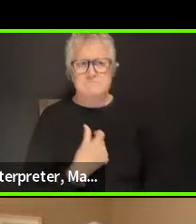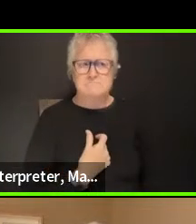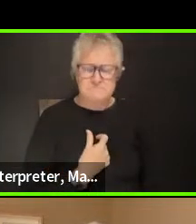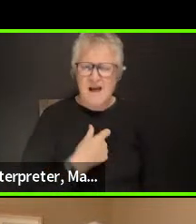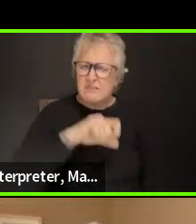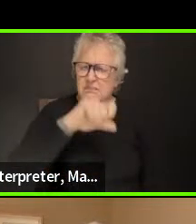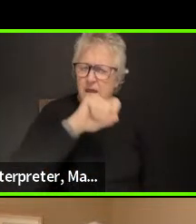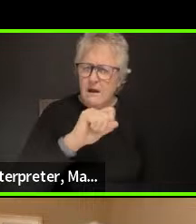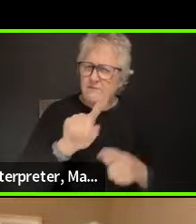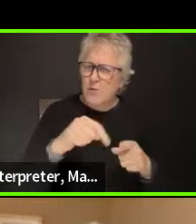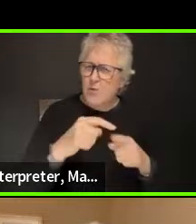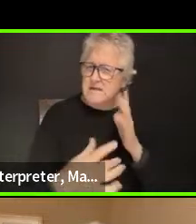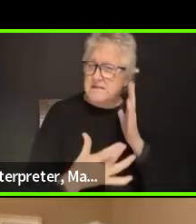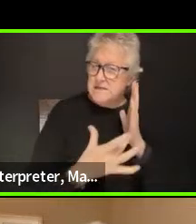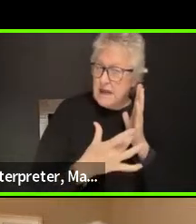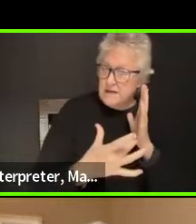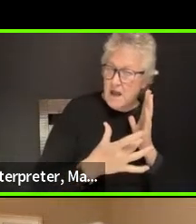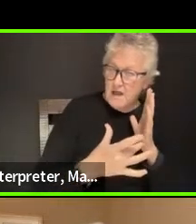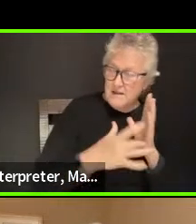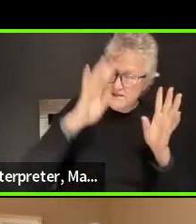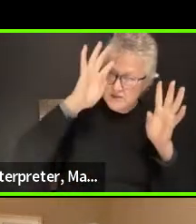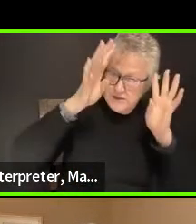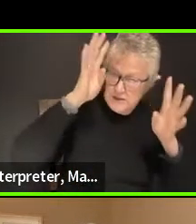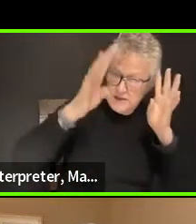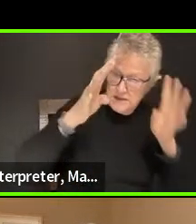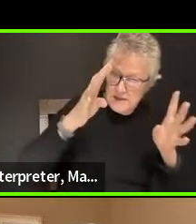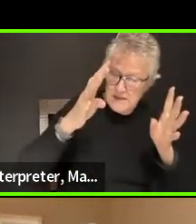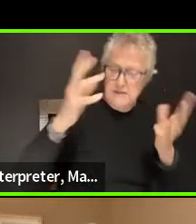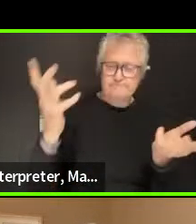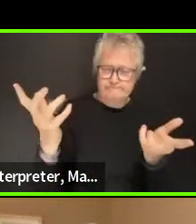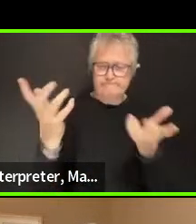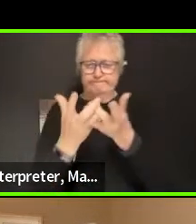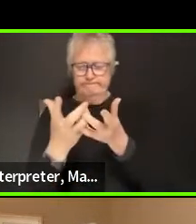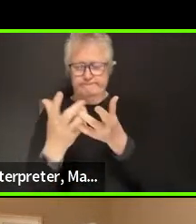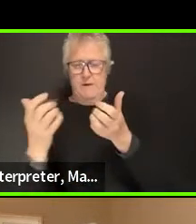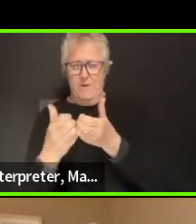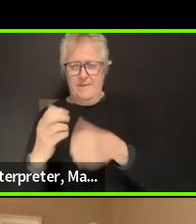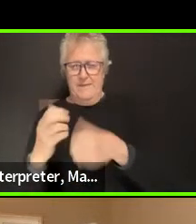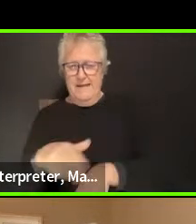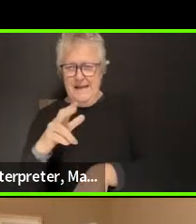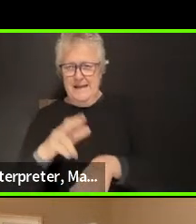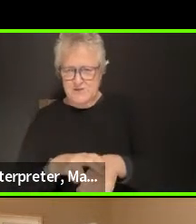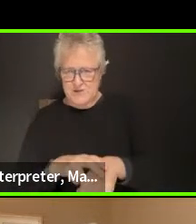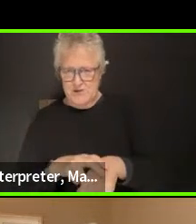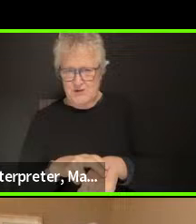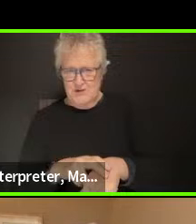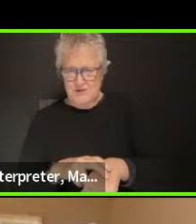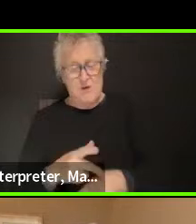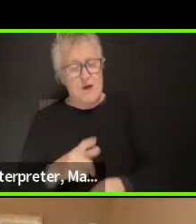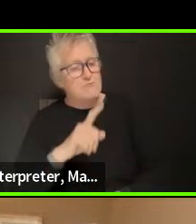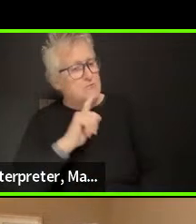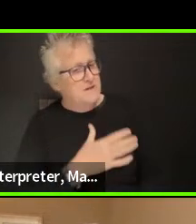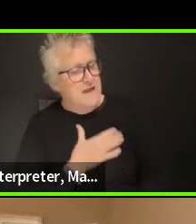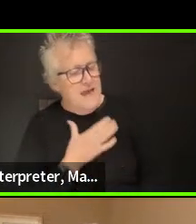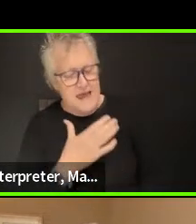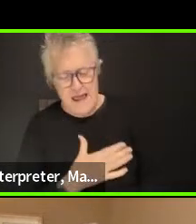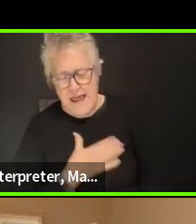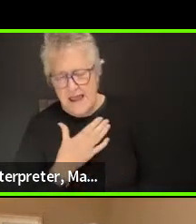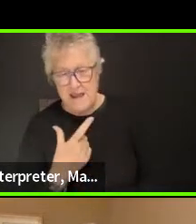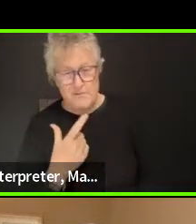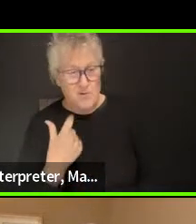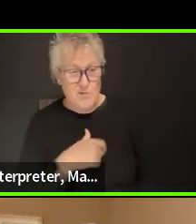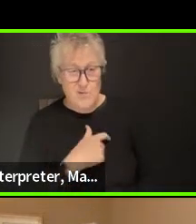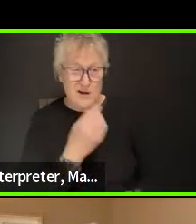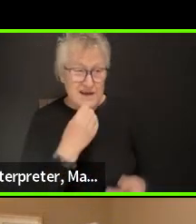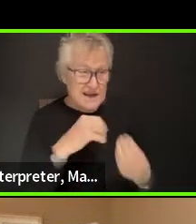nature to make great things for humankind, and this is one of the things. So I'm really happy. We're eating from it every day. All over